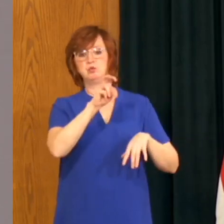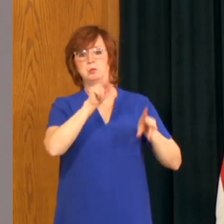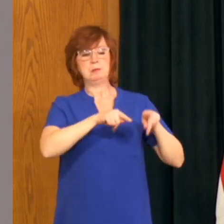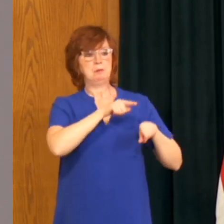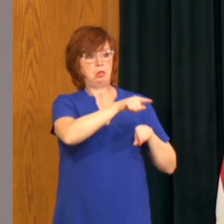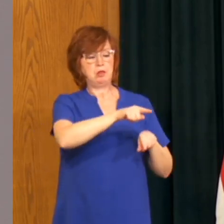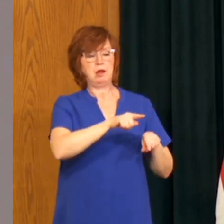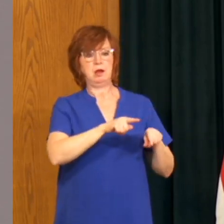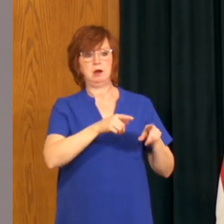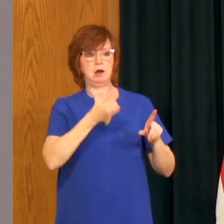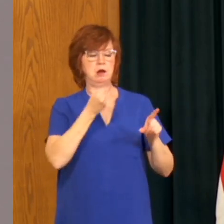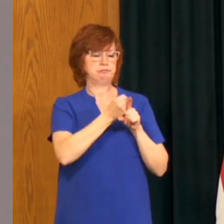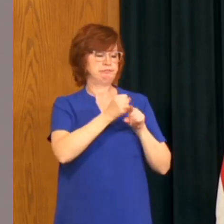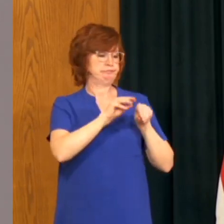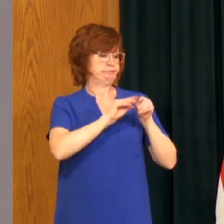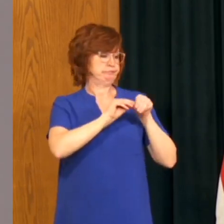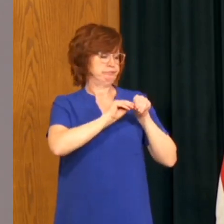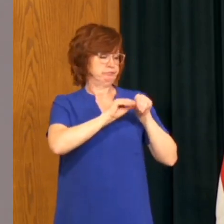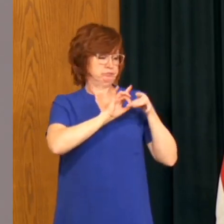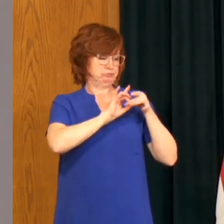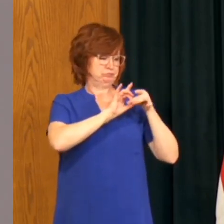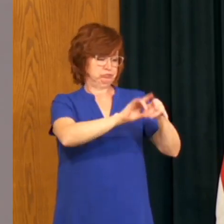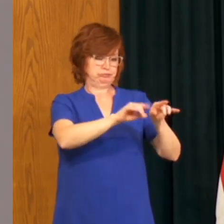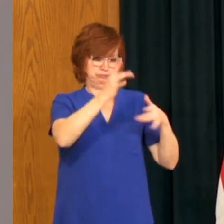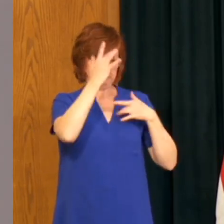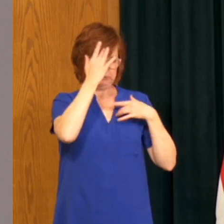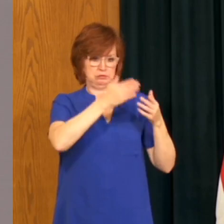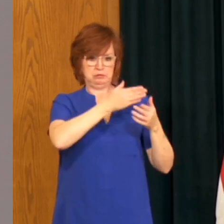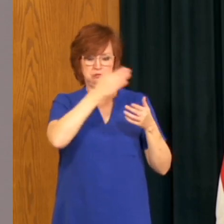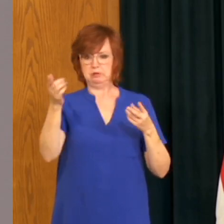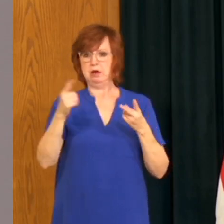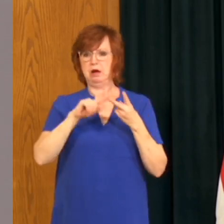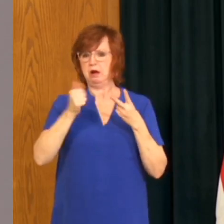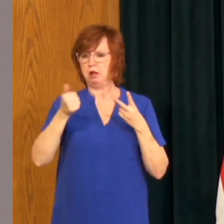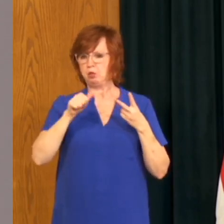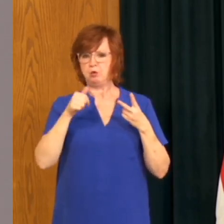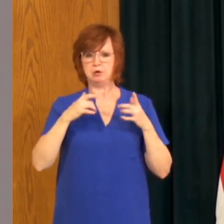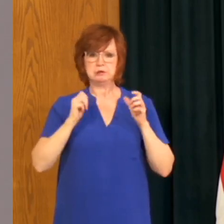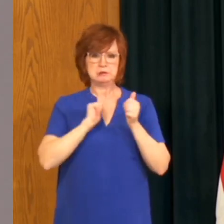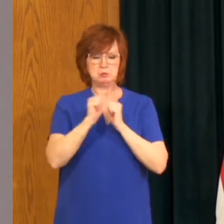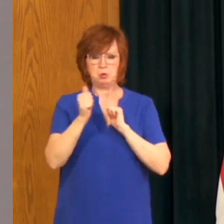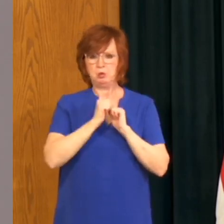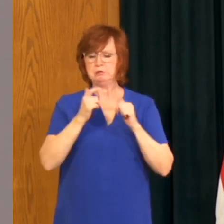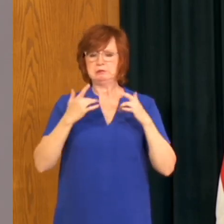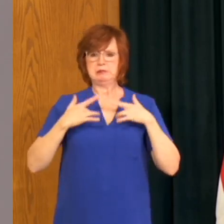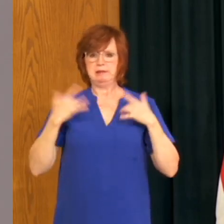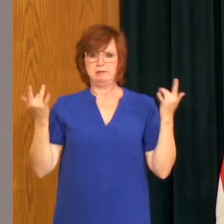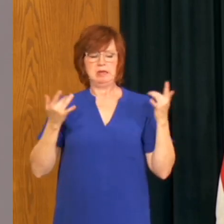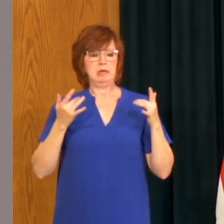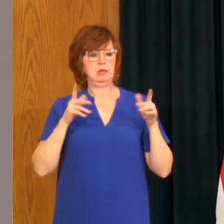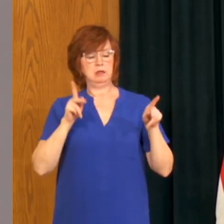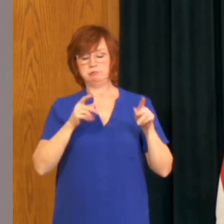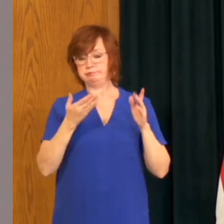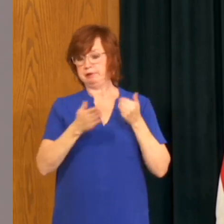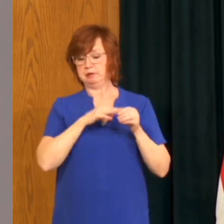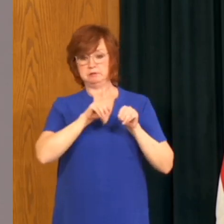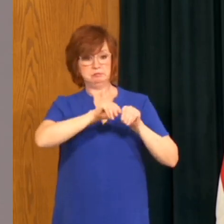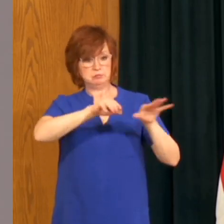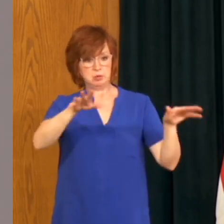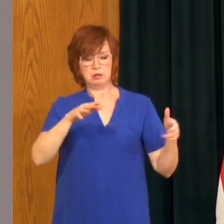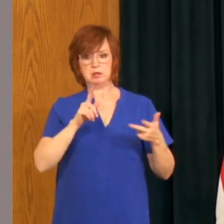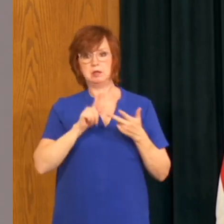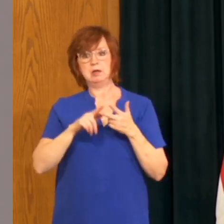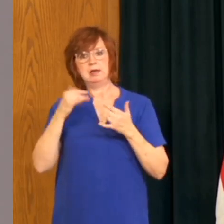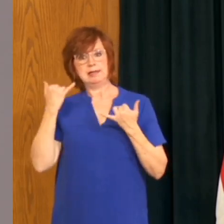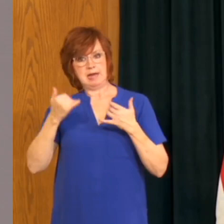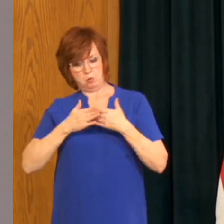history and quickly and without a lot of thought go to large gatherings. Even if we go to gatherings more than 15 indoors and 30 outdoors, we